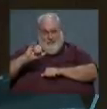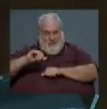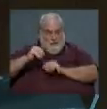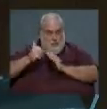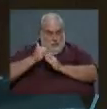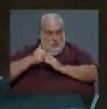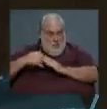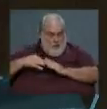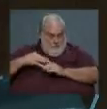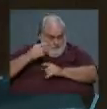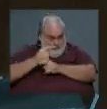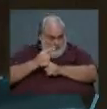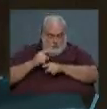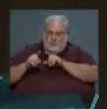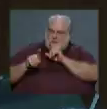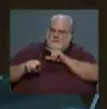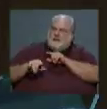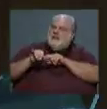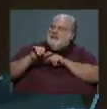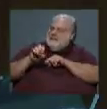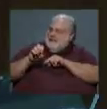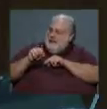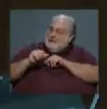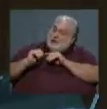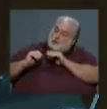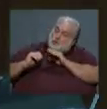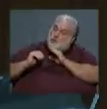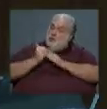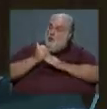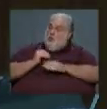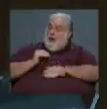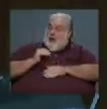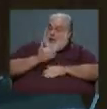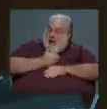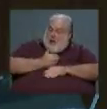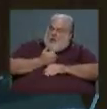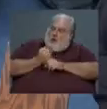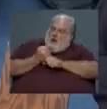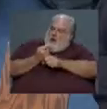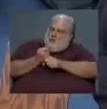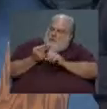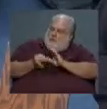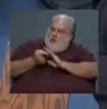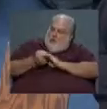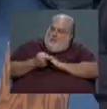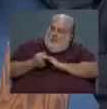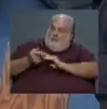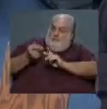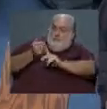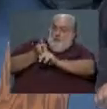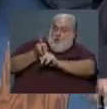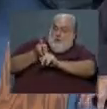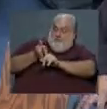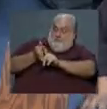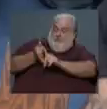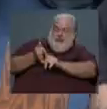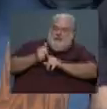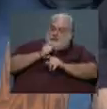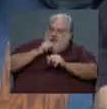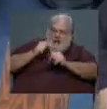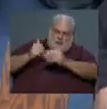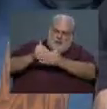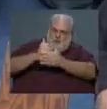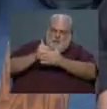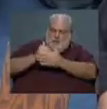That's a new one, right? It is a new one to our regular annual programs. Mm-hmm. It is not a new program to our